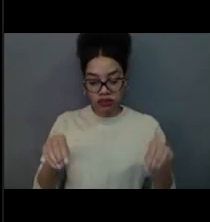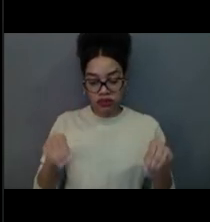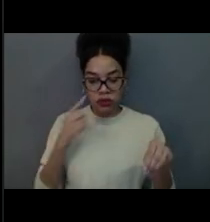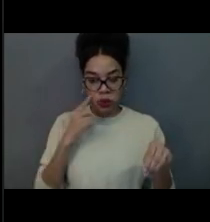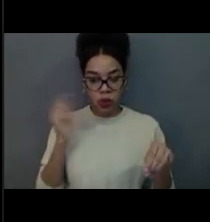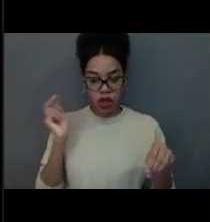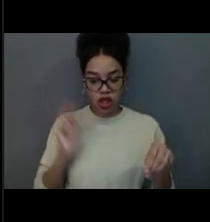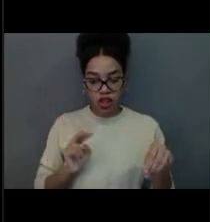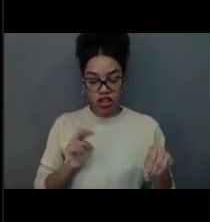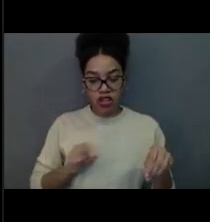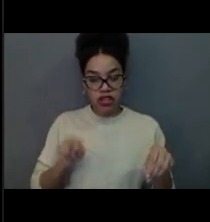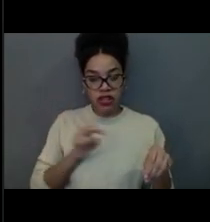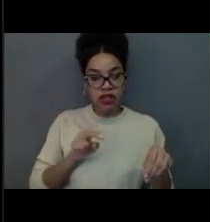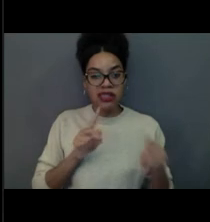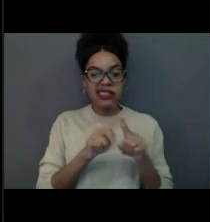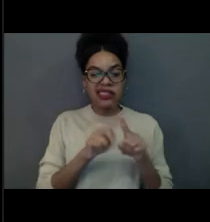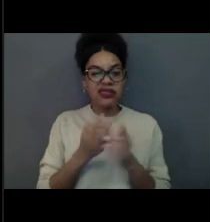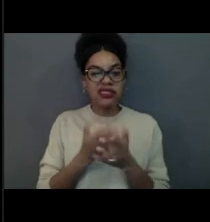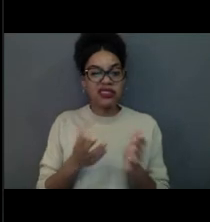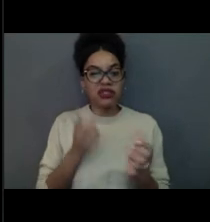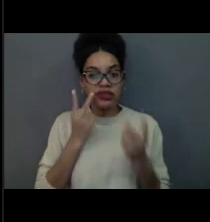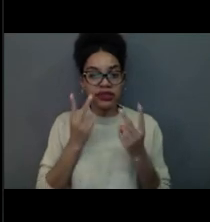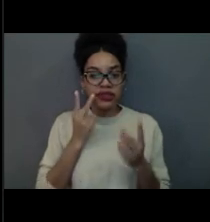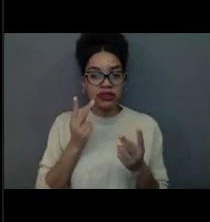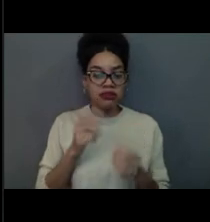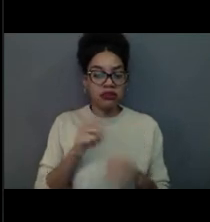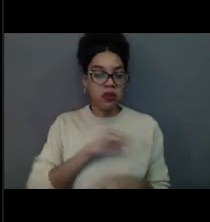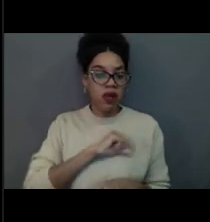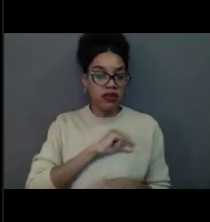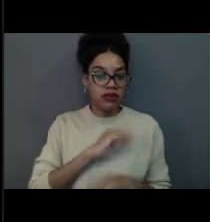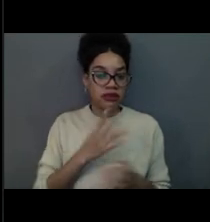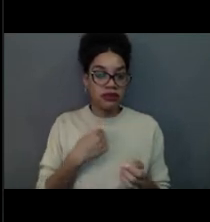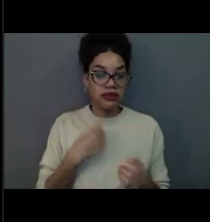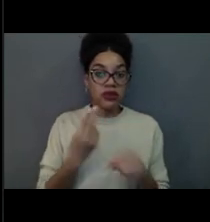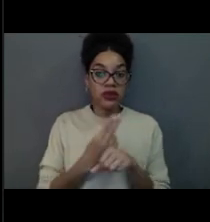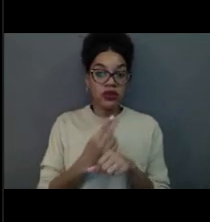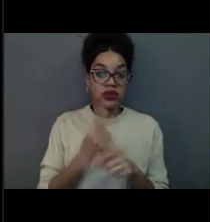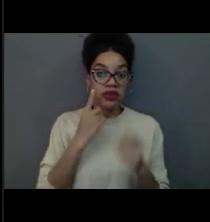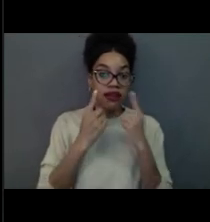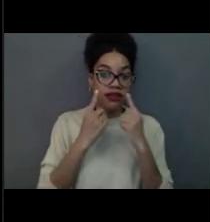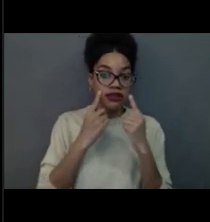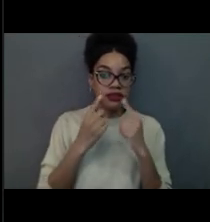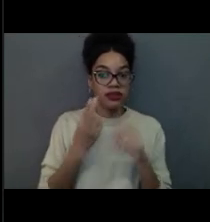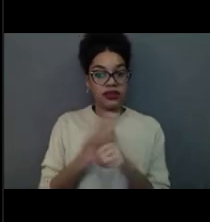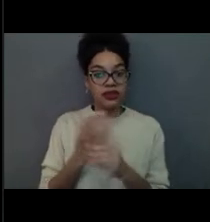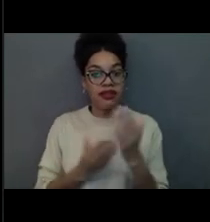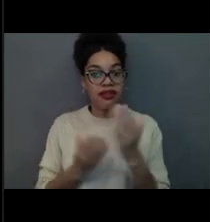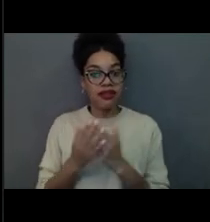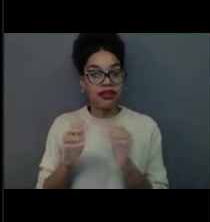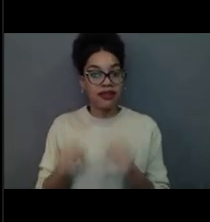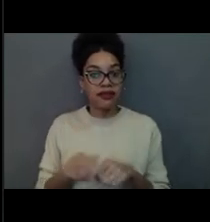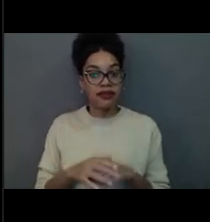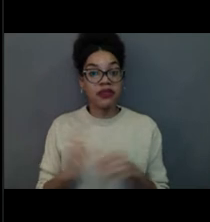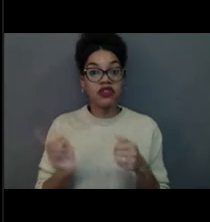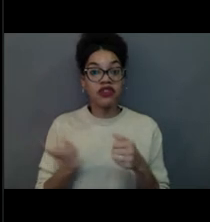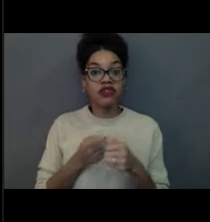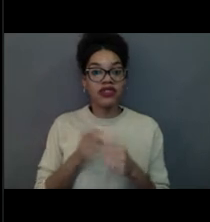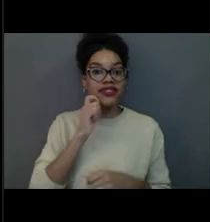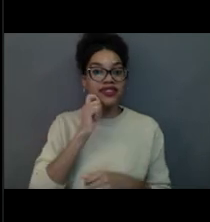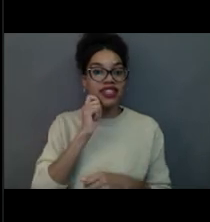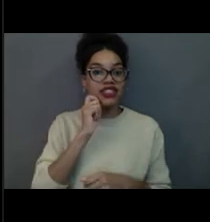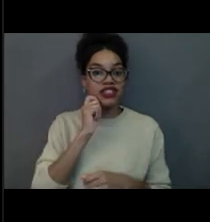evaluate quality. And I can do this by using my eyes and my hands here. So the first thing I want to look at is the flesh. Most of the